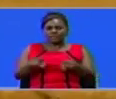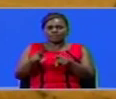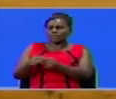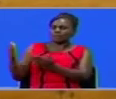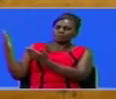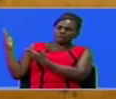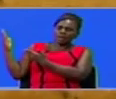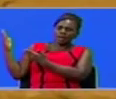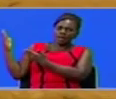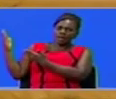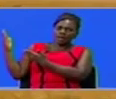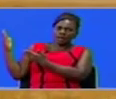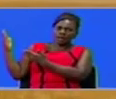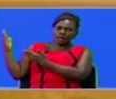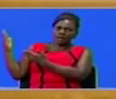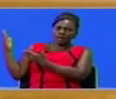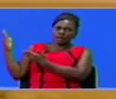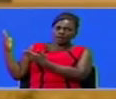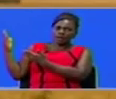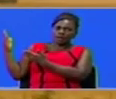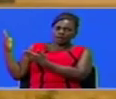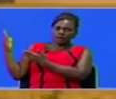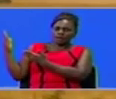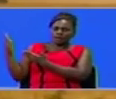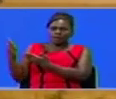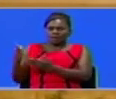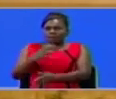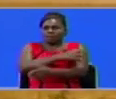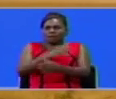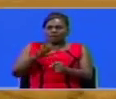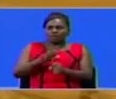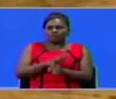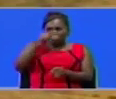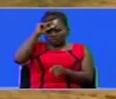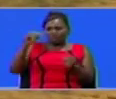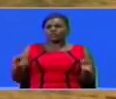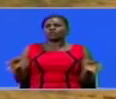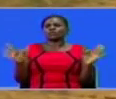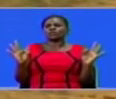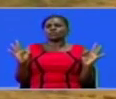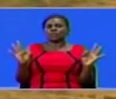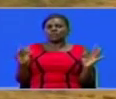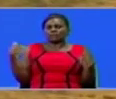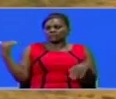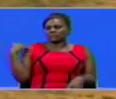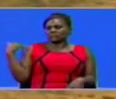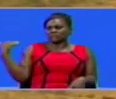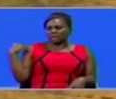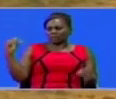this Agricultural Development Corporation land, now in the hands of powerful government officials, have remained